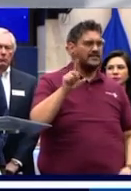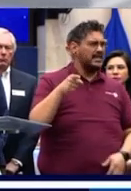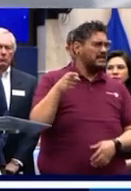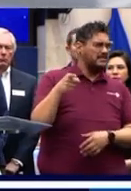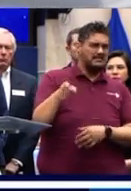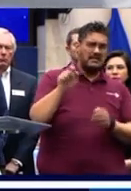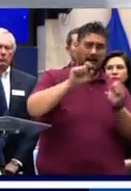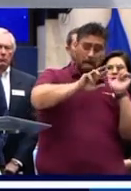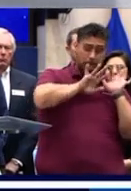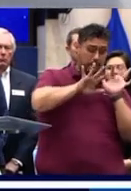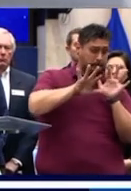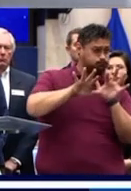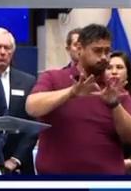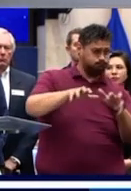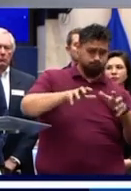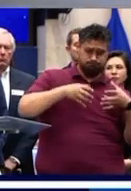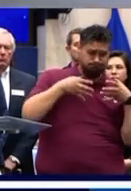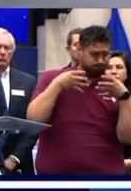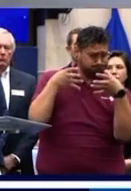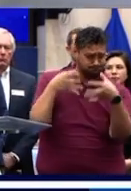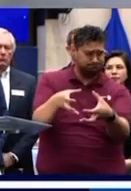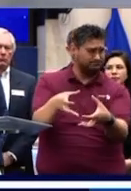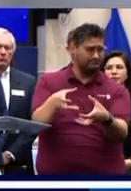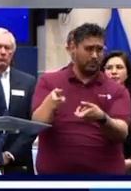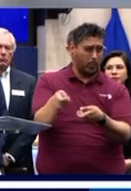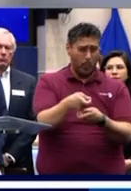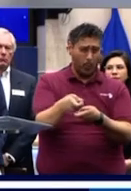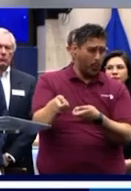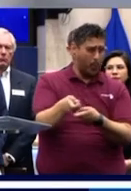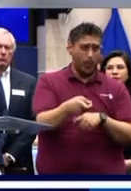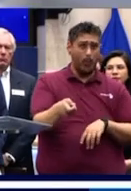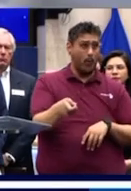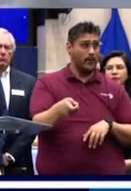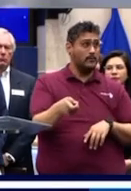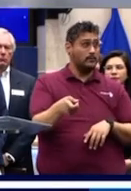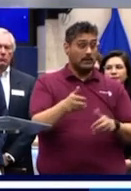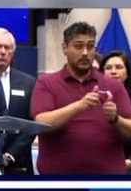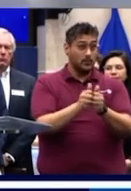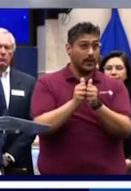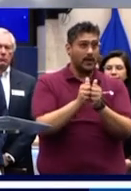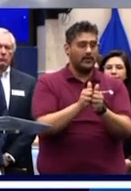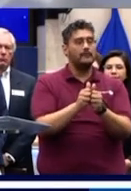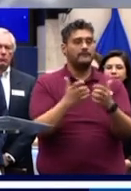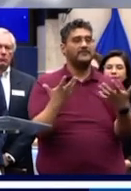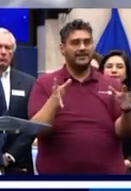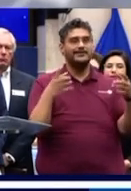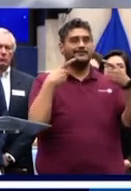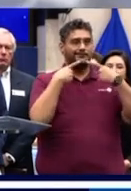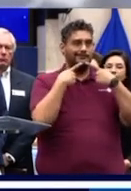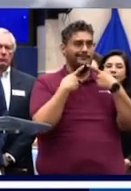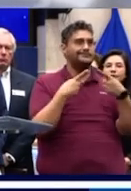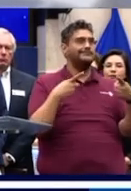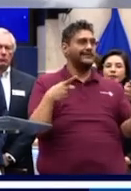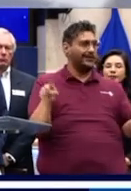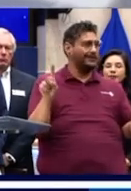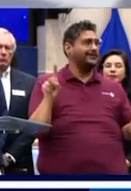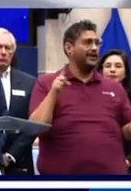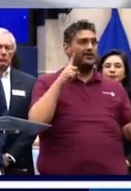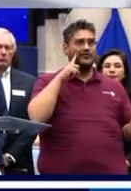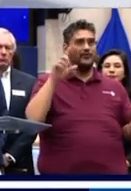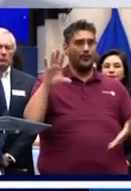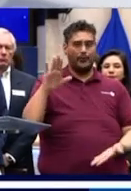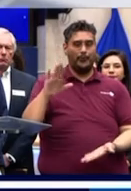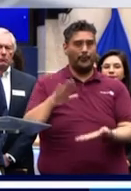all available resources into this fire, and through a combined effort, were successful in preventing